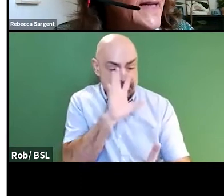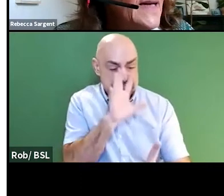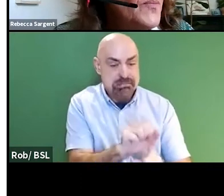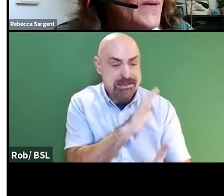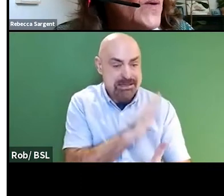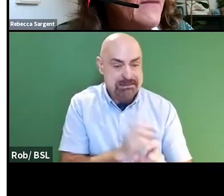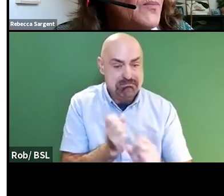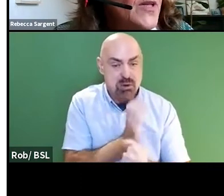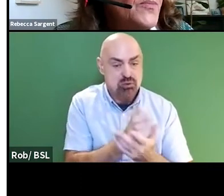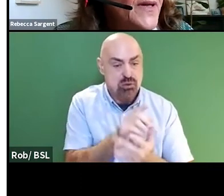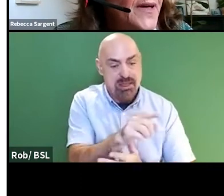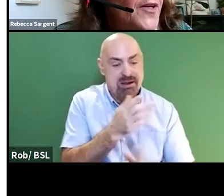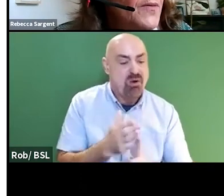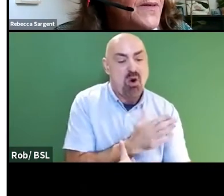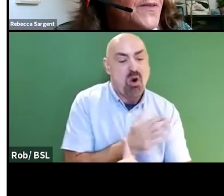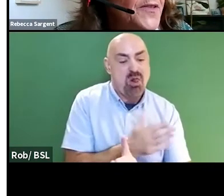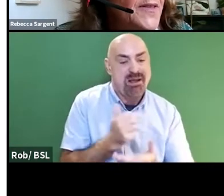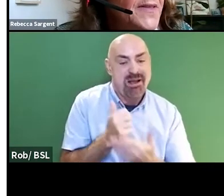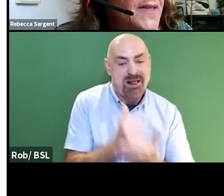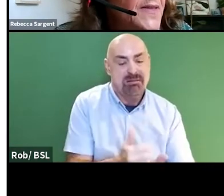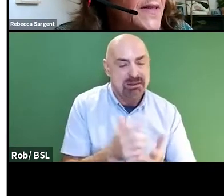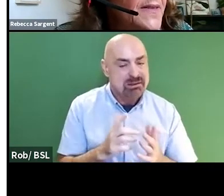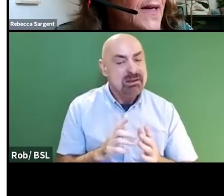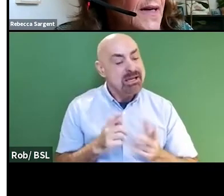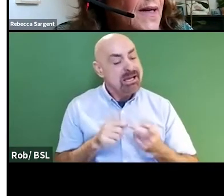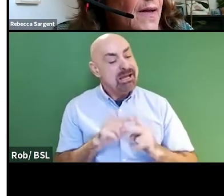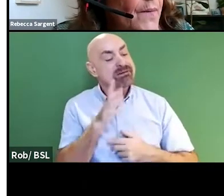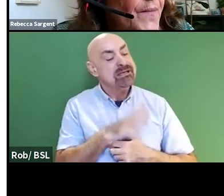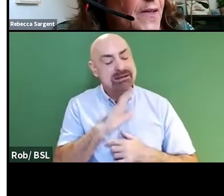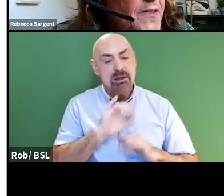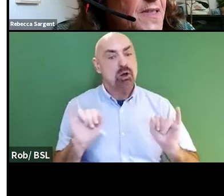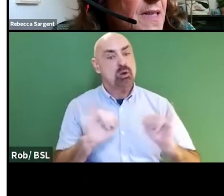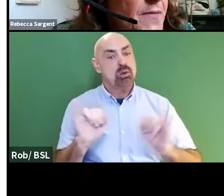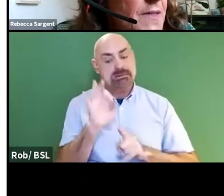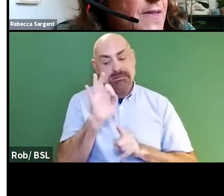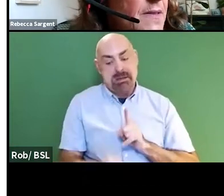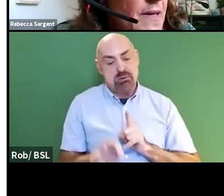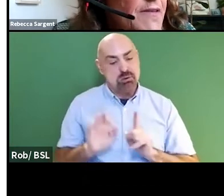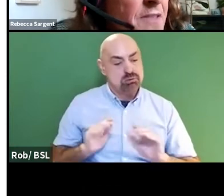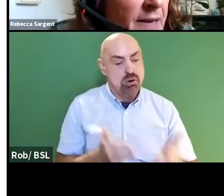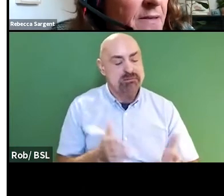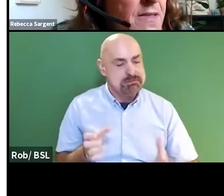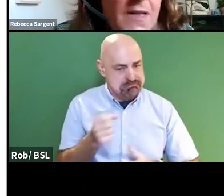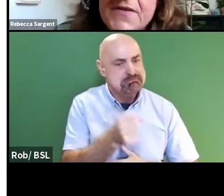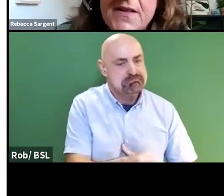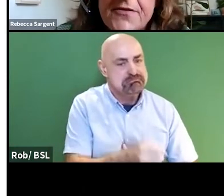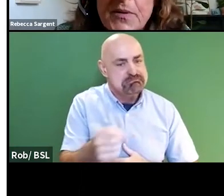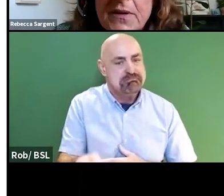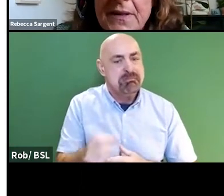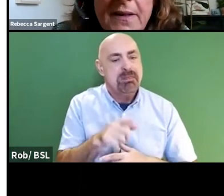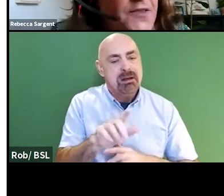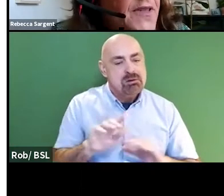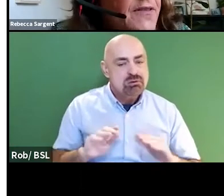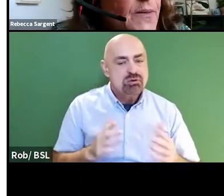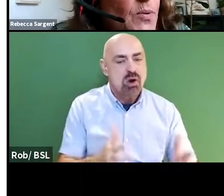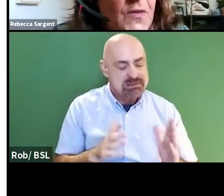to early help, and where appropriate, acute and specialist services. They're not a service, they are a service delivery model.